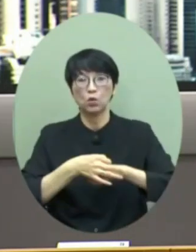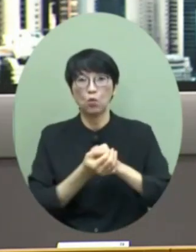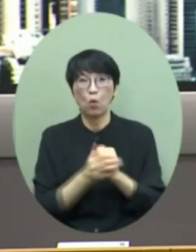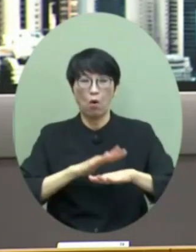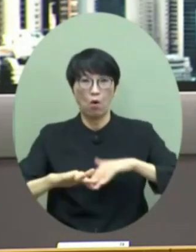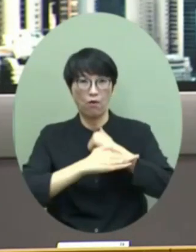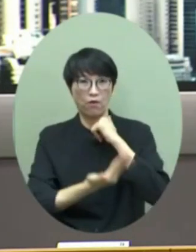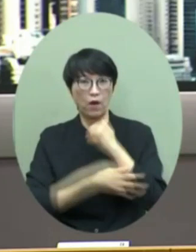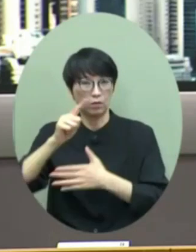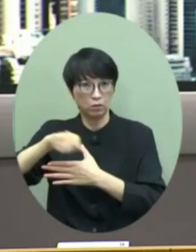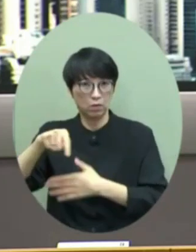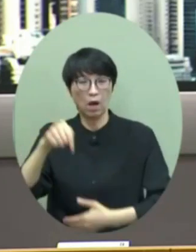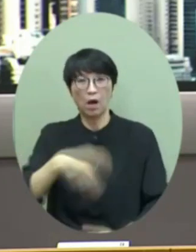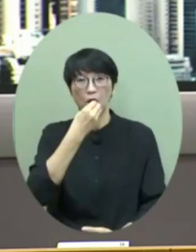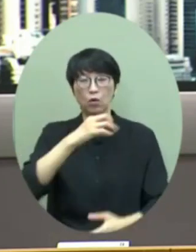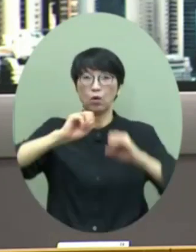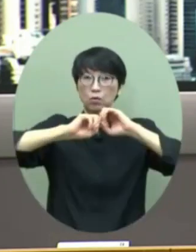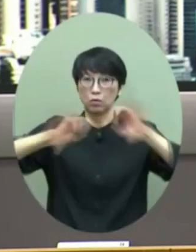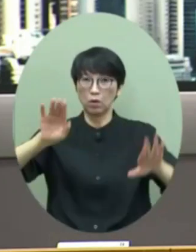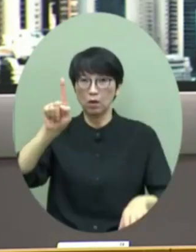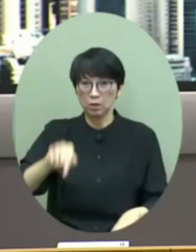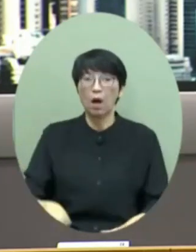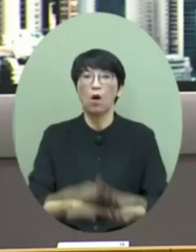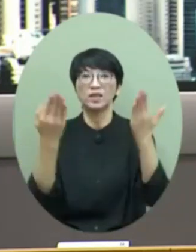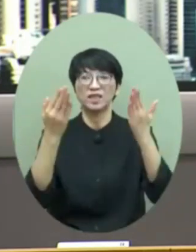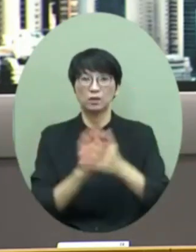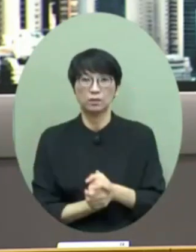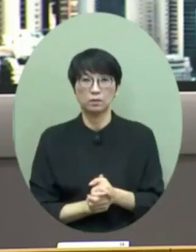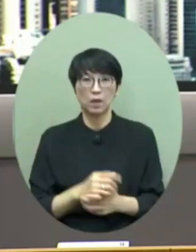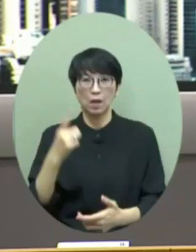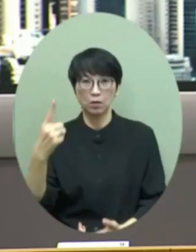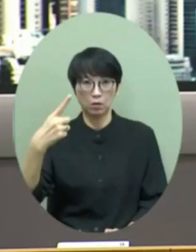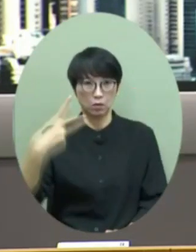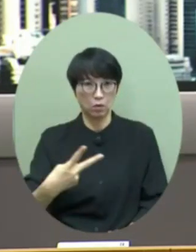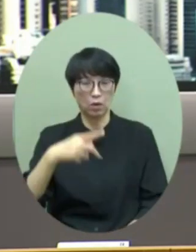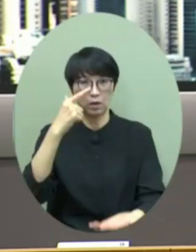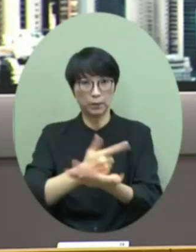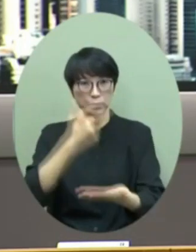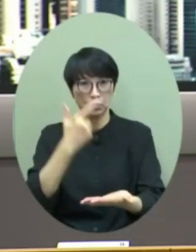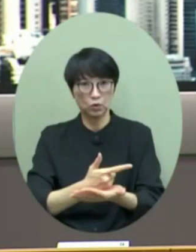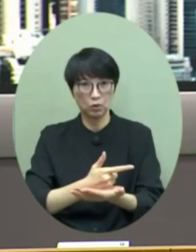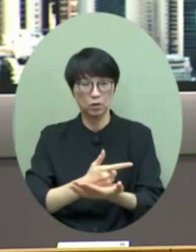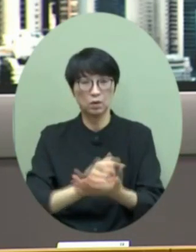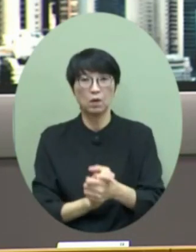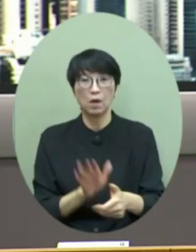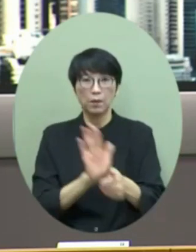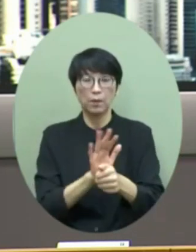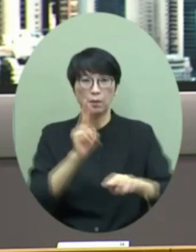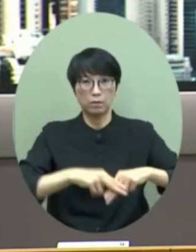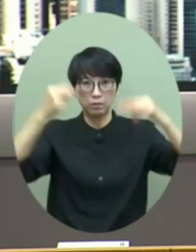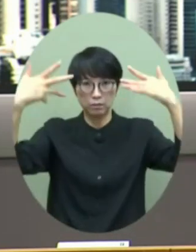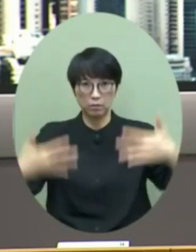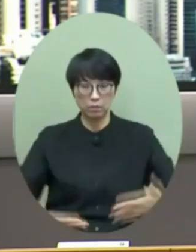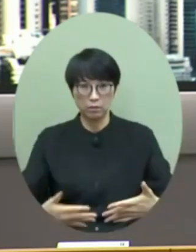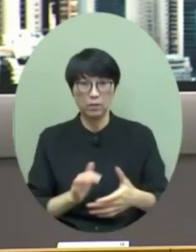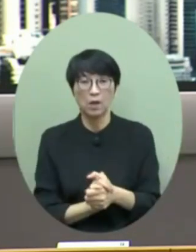Standing Committee passed the law for safeguarding national security in Hong Kong, and then law was promulgated in